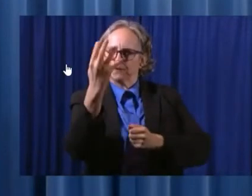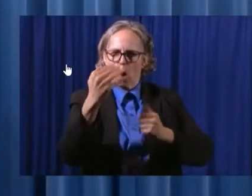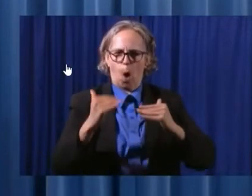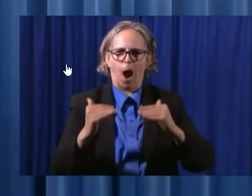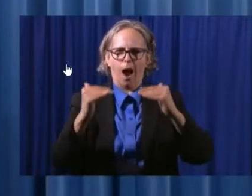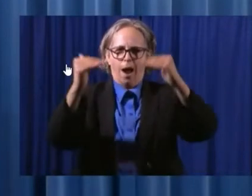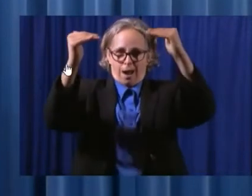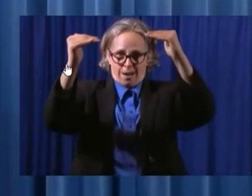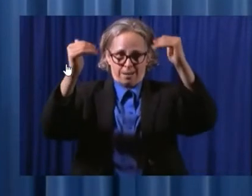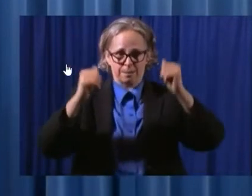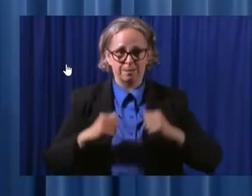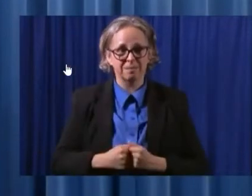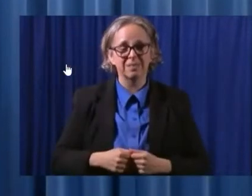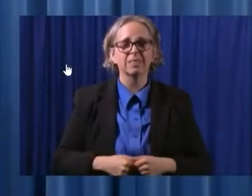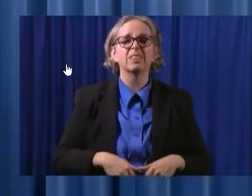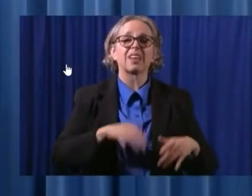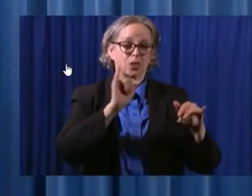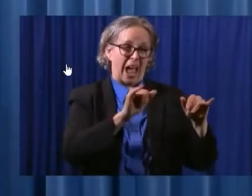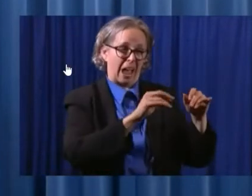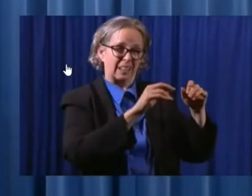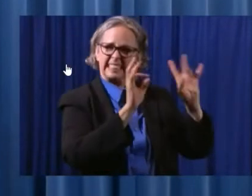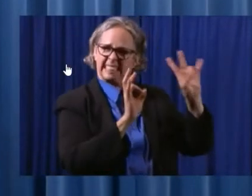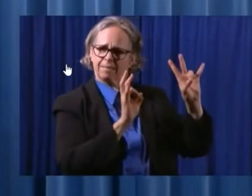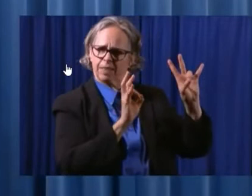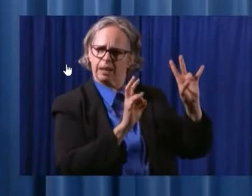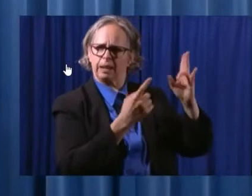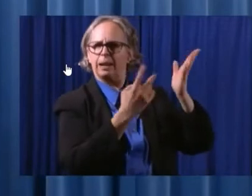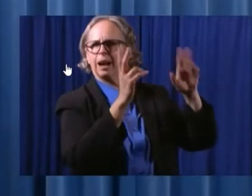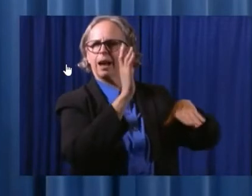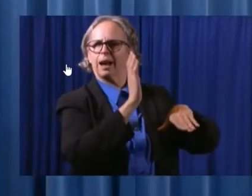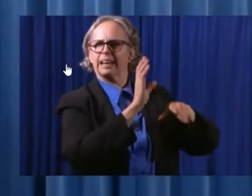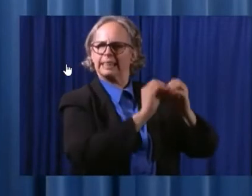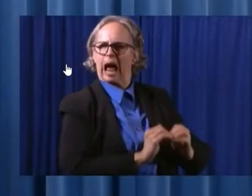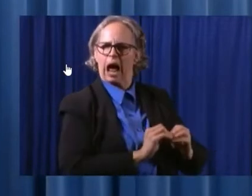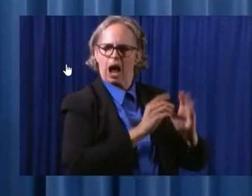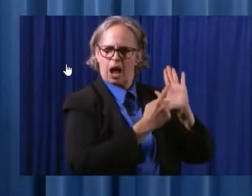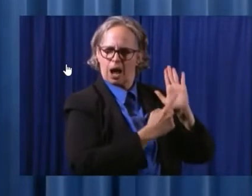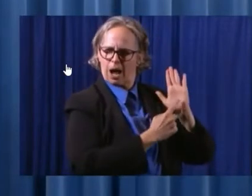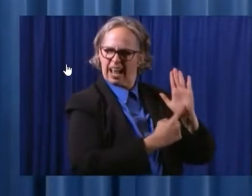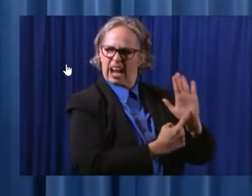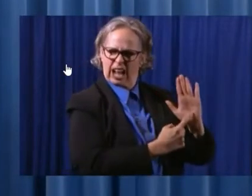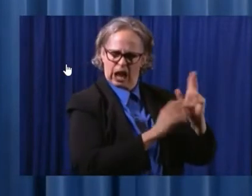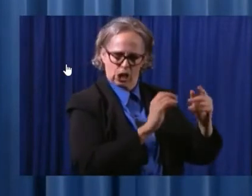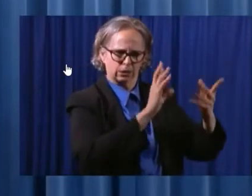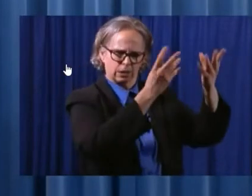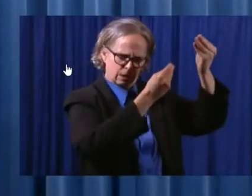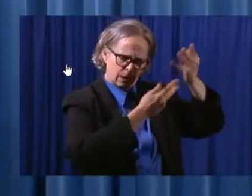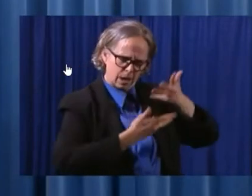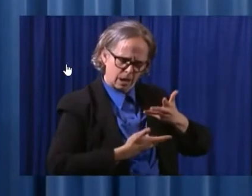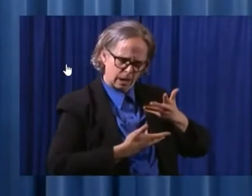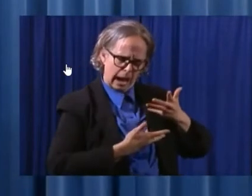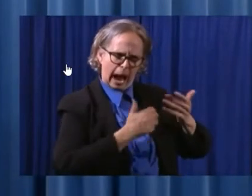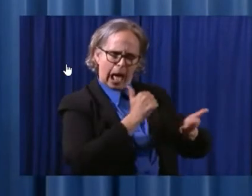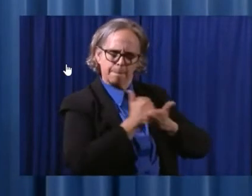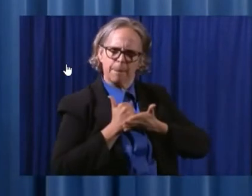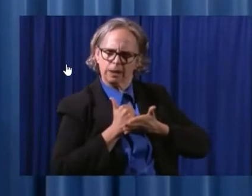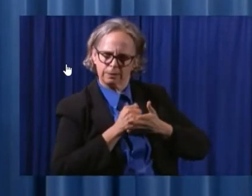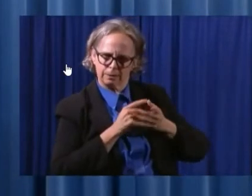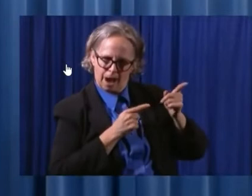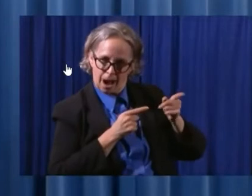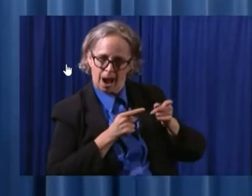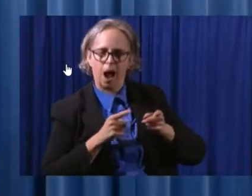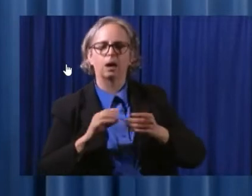that are present in a county, the higher the risk level. These data indicators, fall into 3